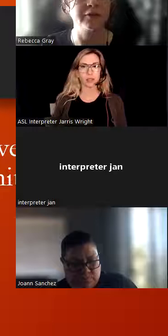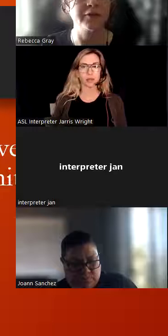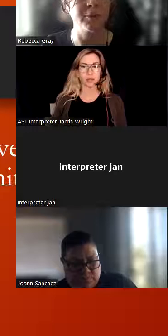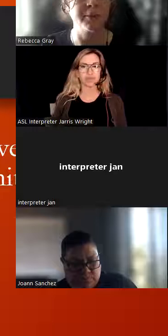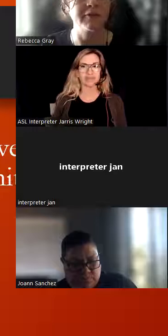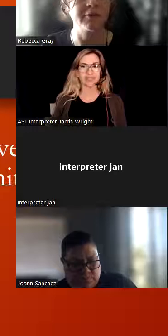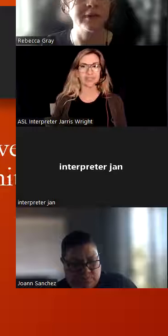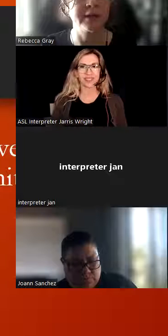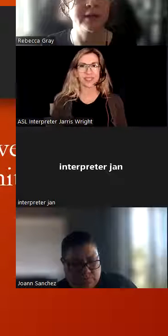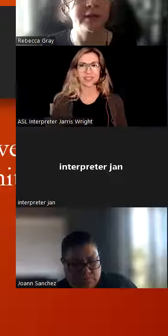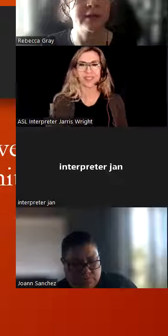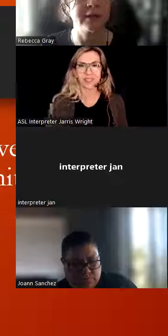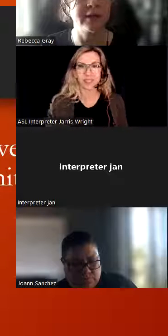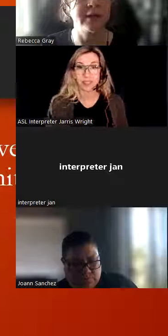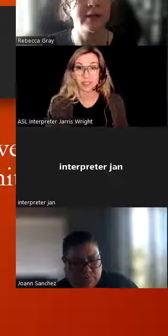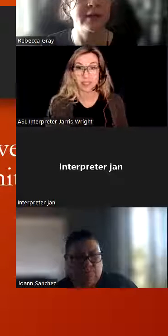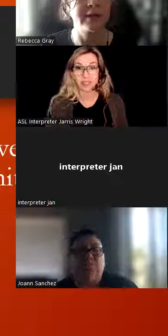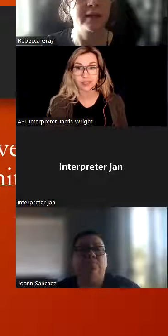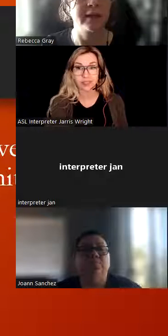Sorry, just a moment, everyone.